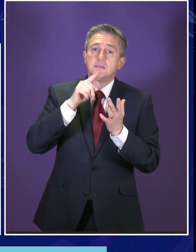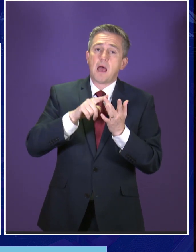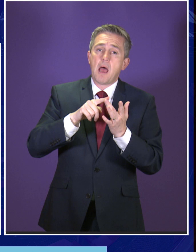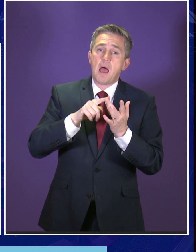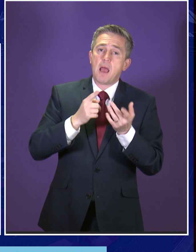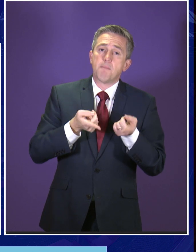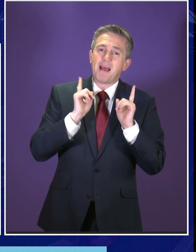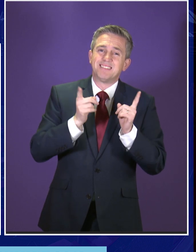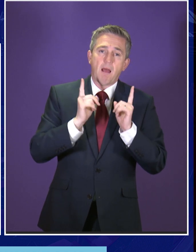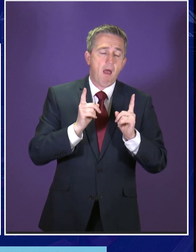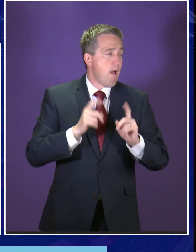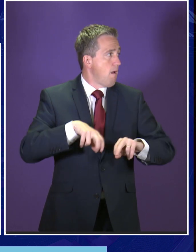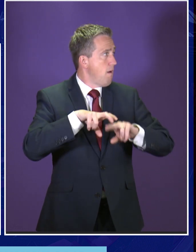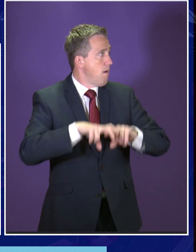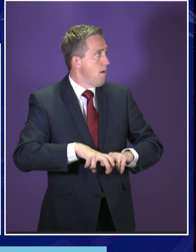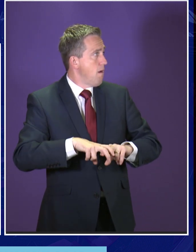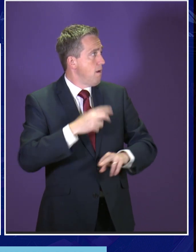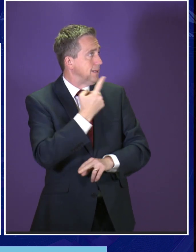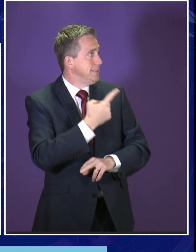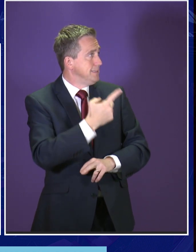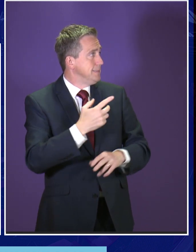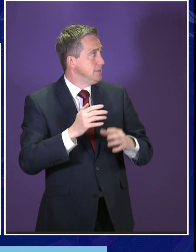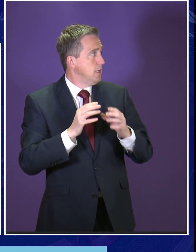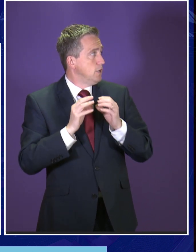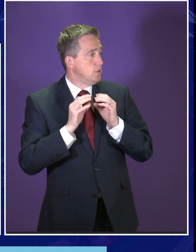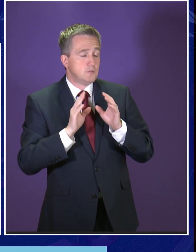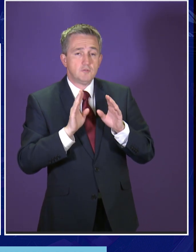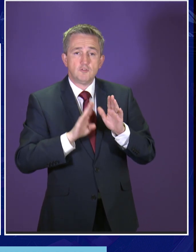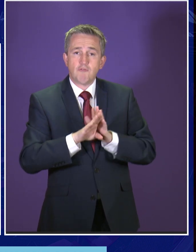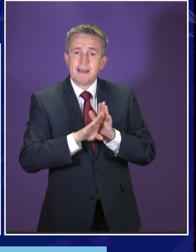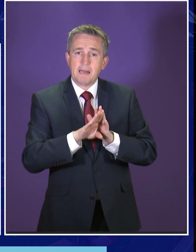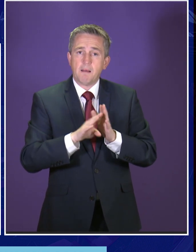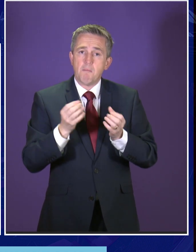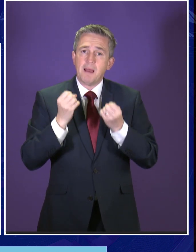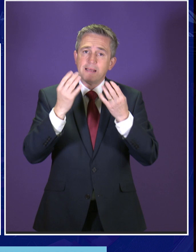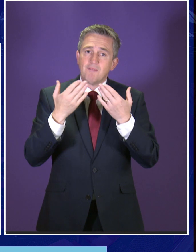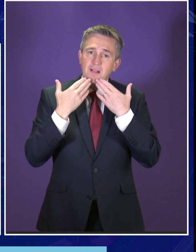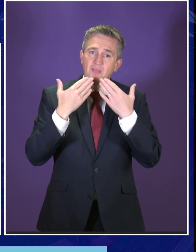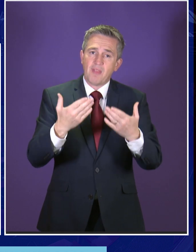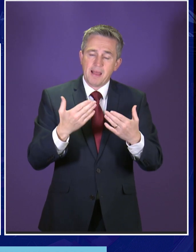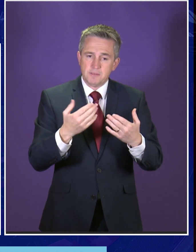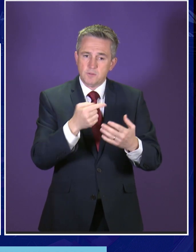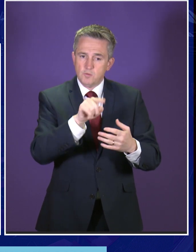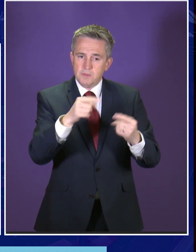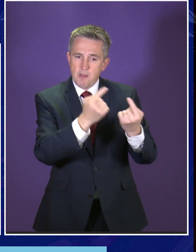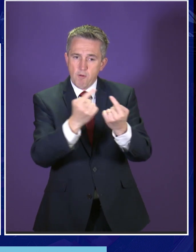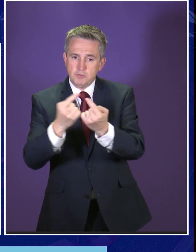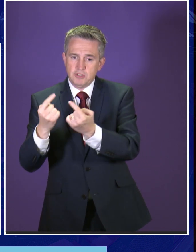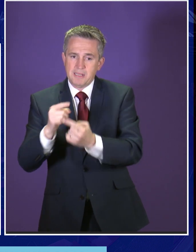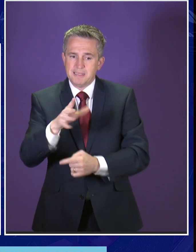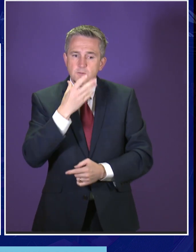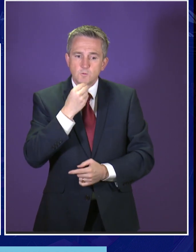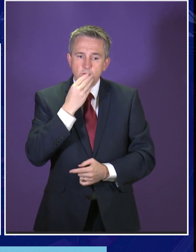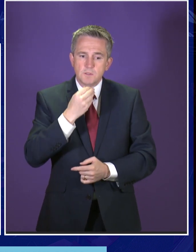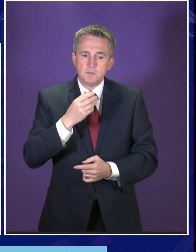actually beginning his training process by giving thanks to the objects that he uses, swords,